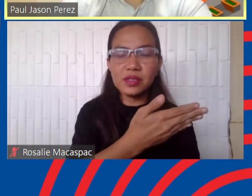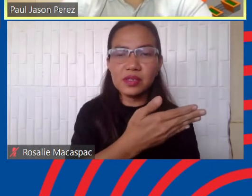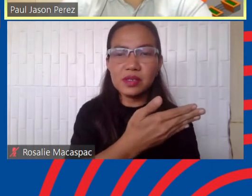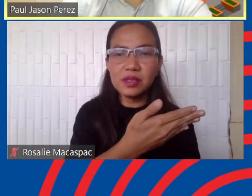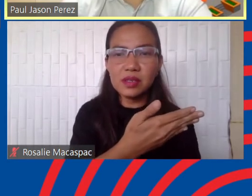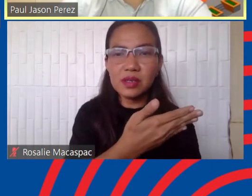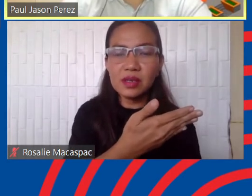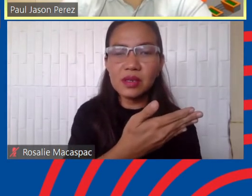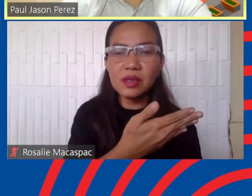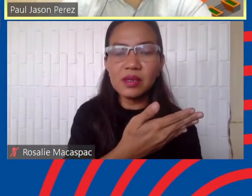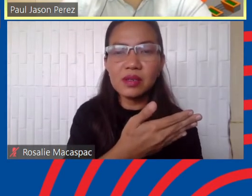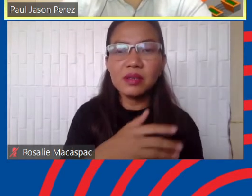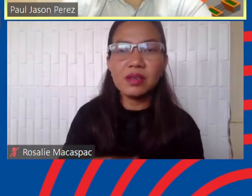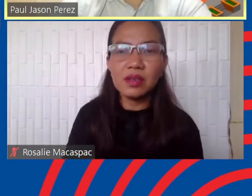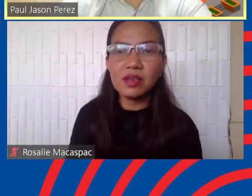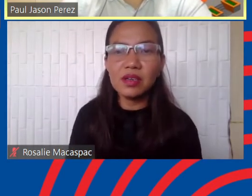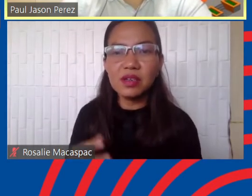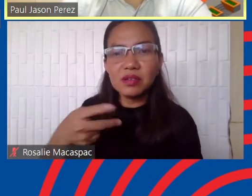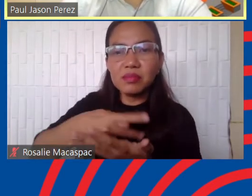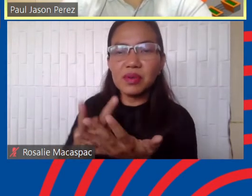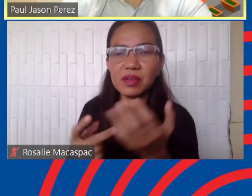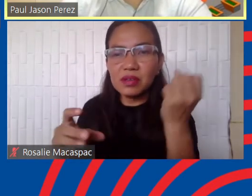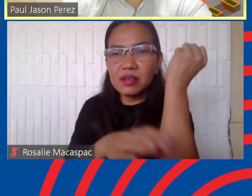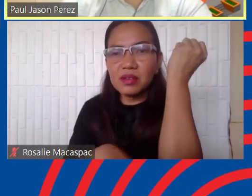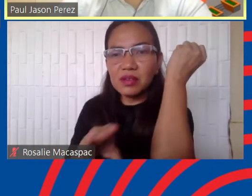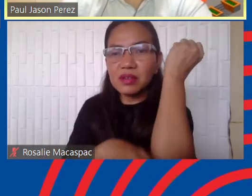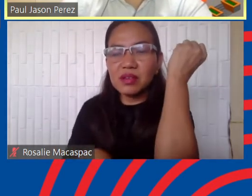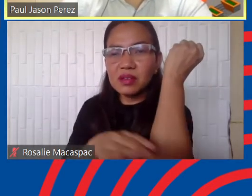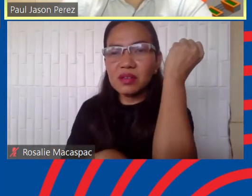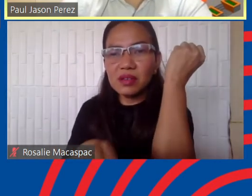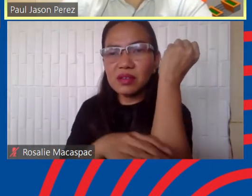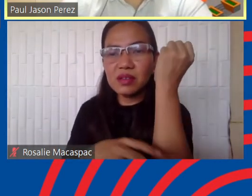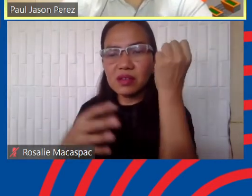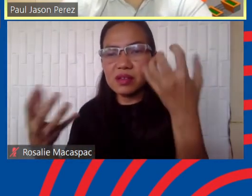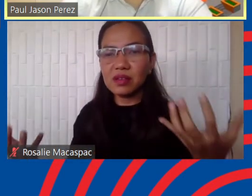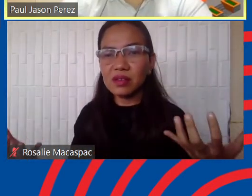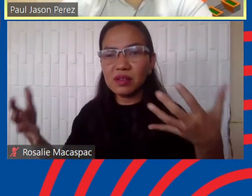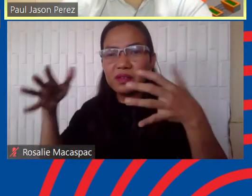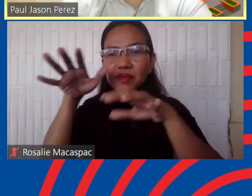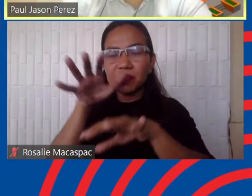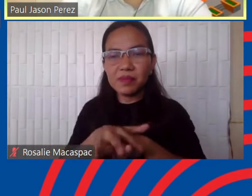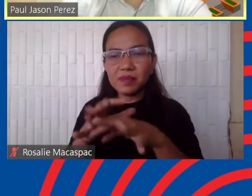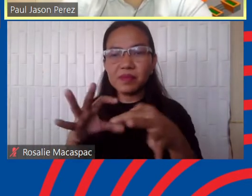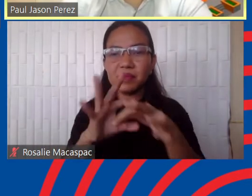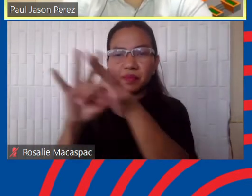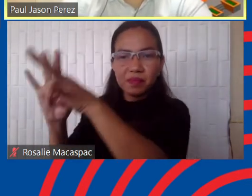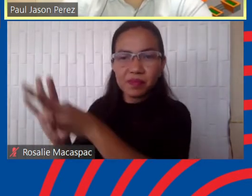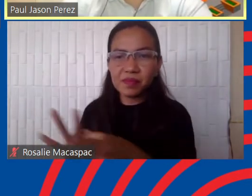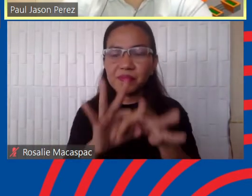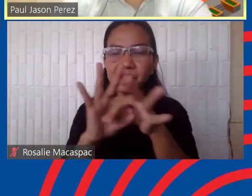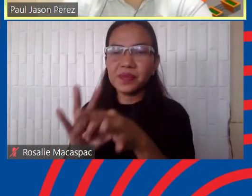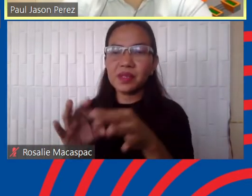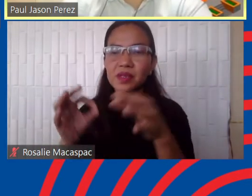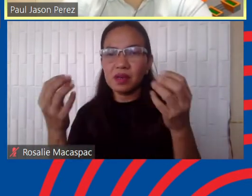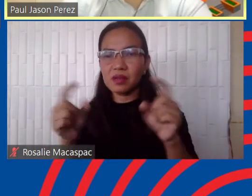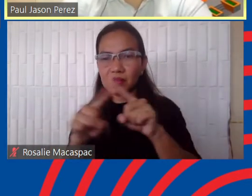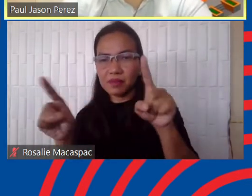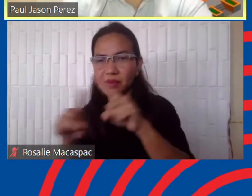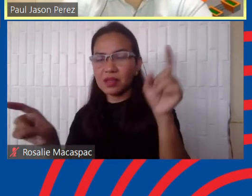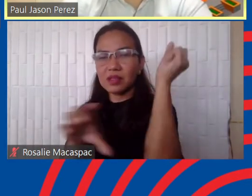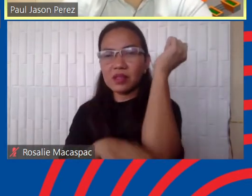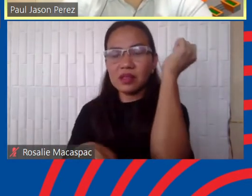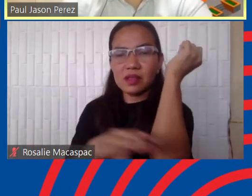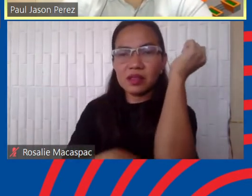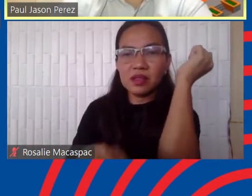Philippines is part of that country. So this is a joint project by the several countries about, it's